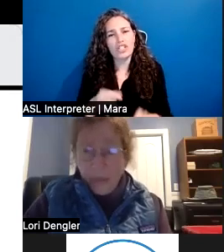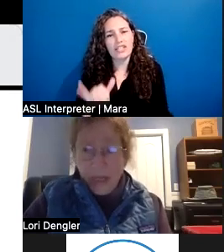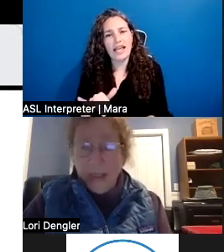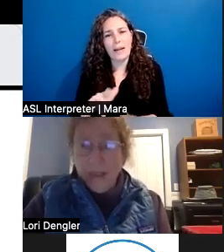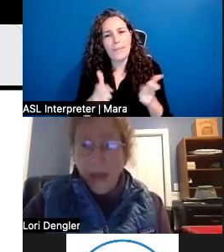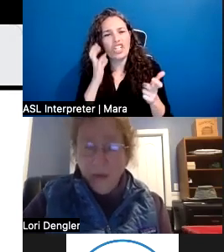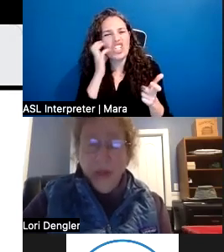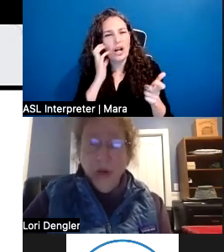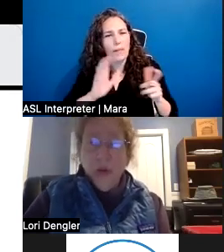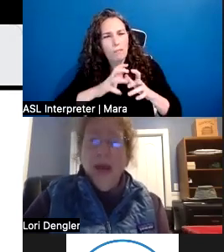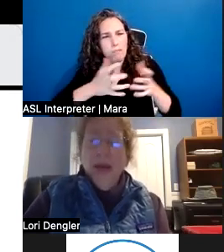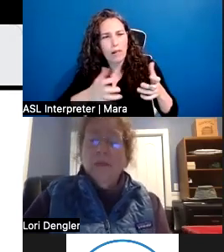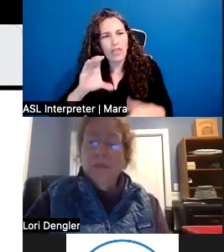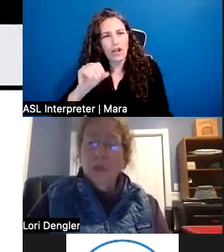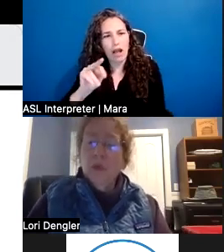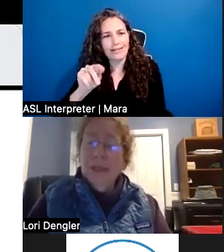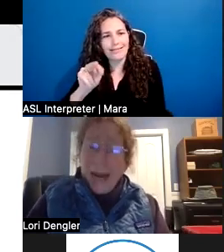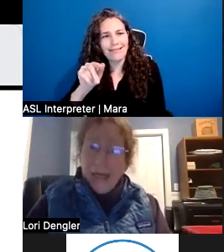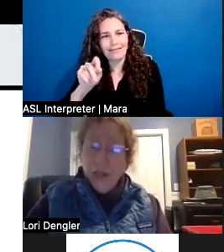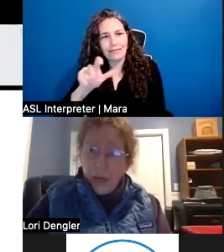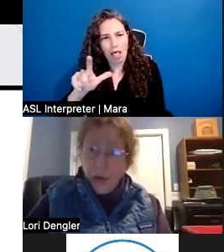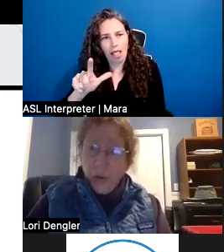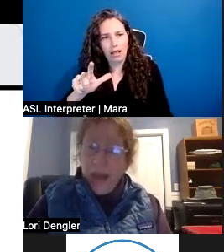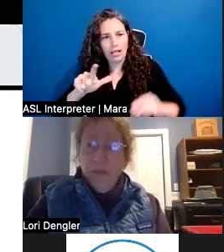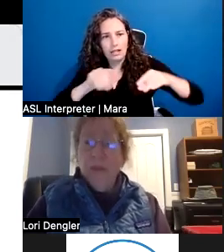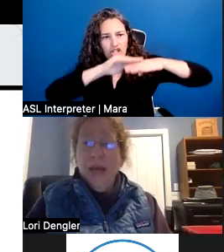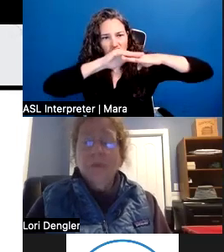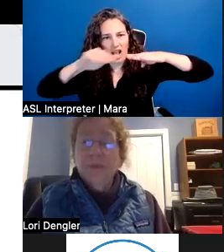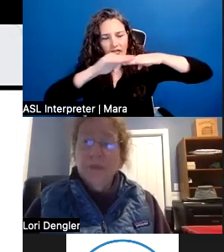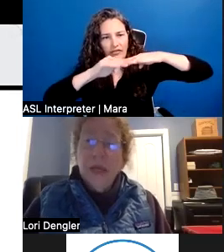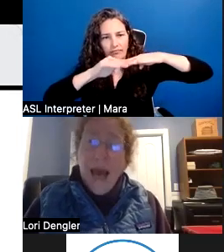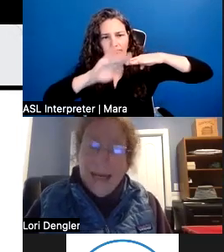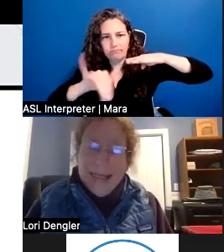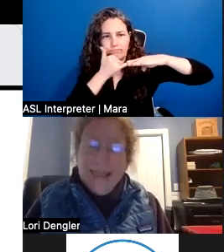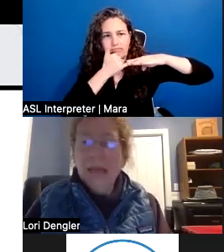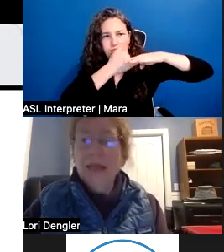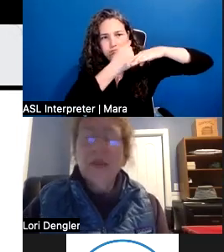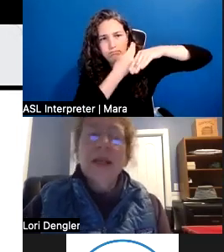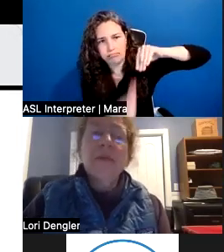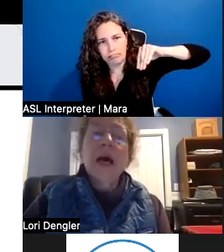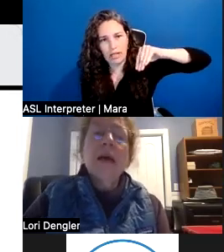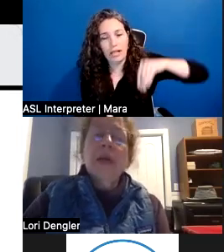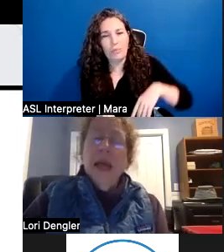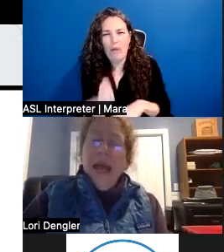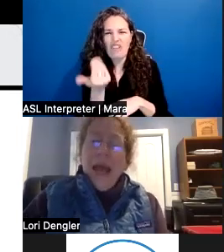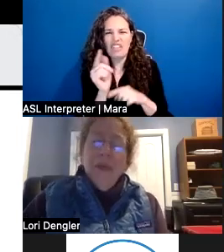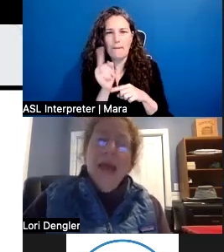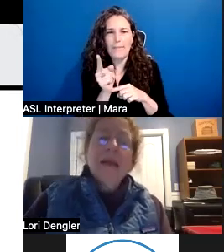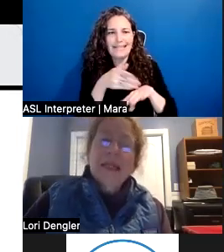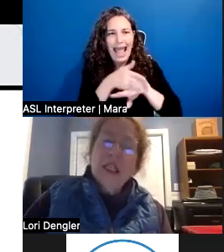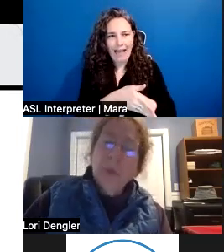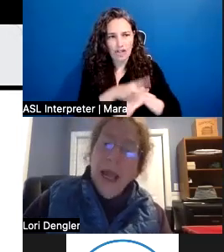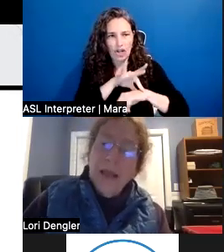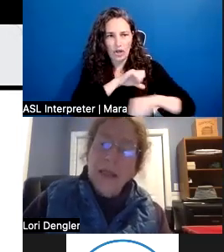15 minutes after the earthquake, related to the earthquake, but not exactly at the same time. And